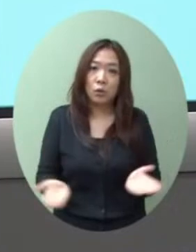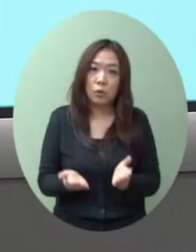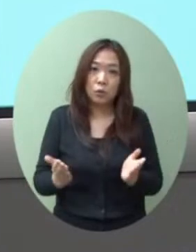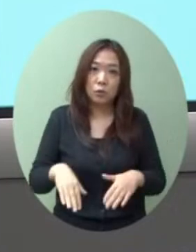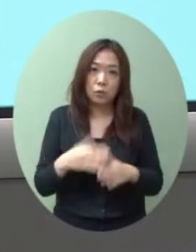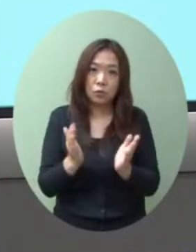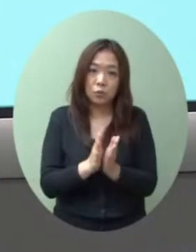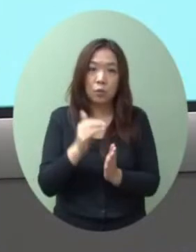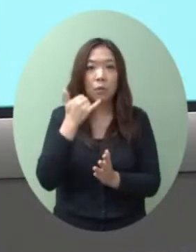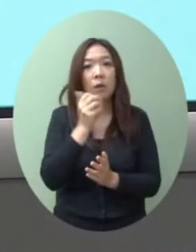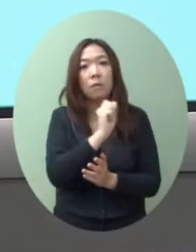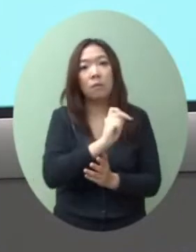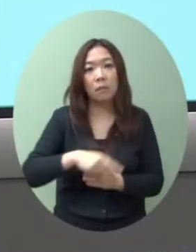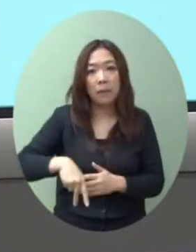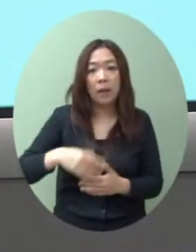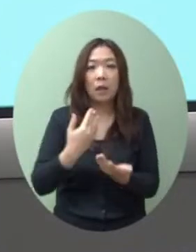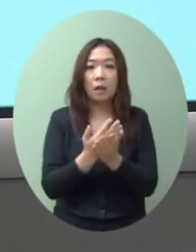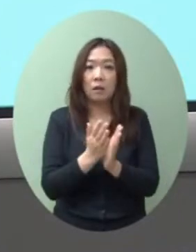every day.